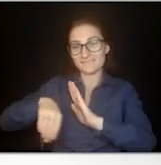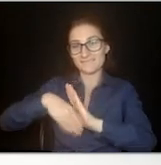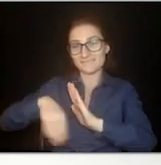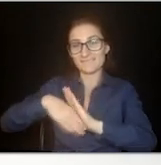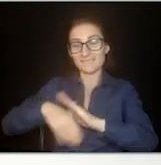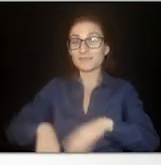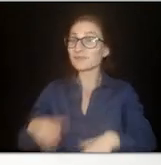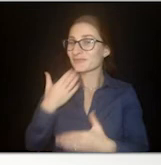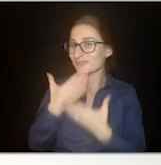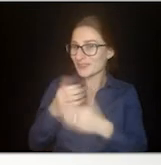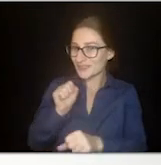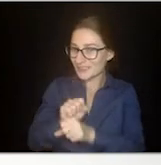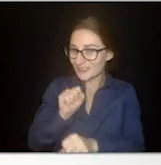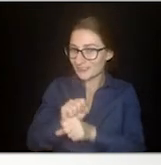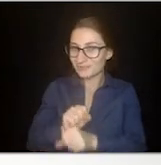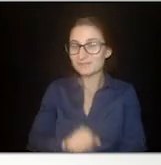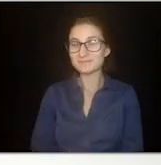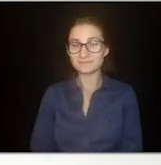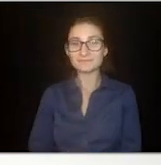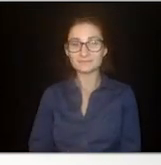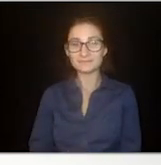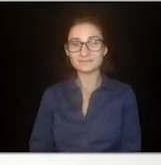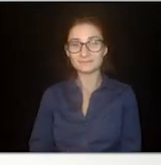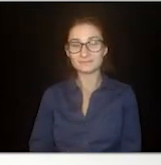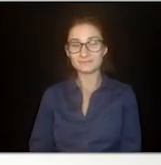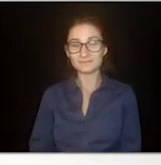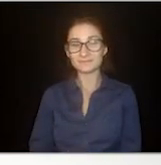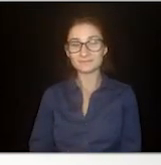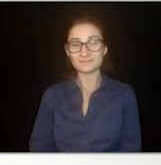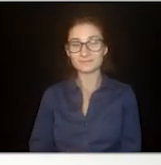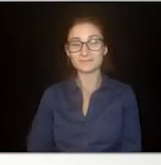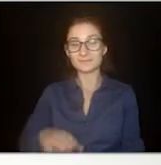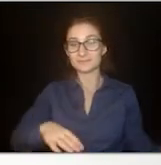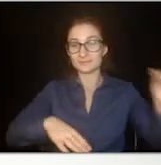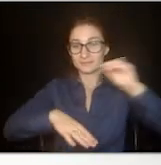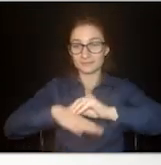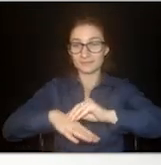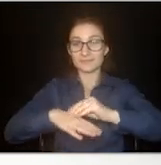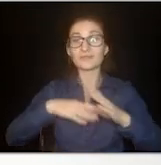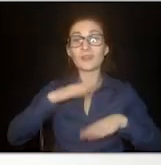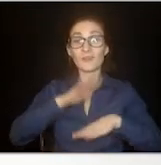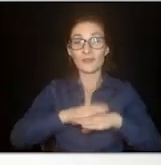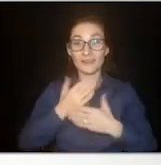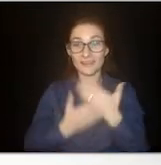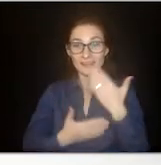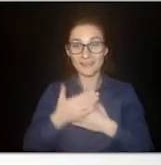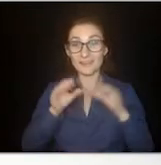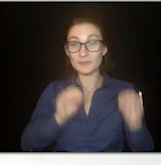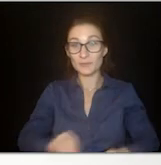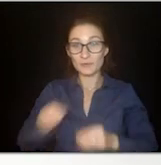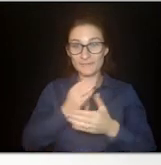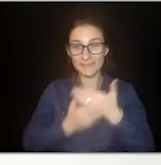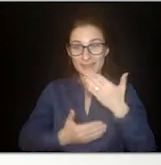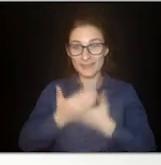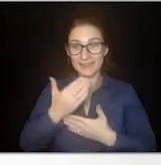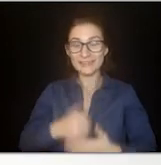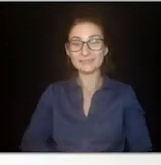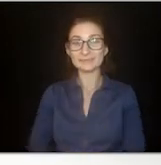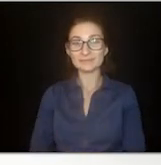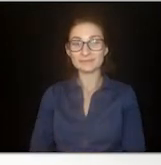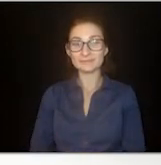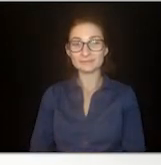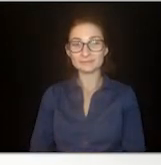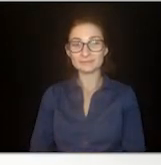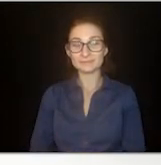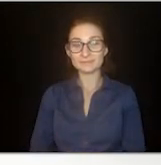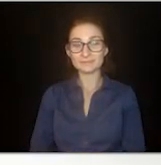Good job, Arna. All right. The bell is on your hand. Move